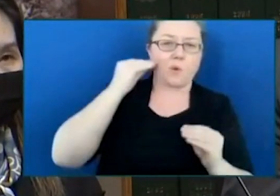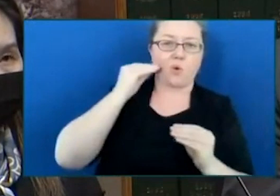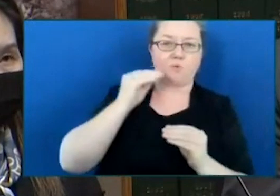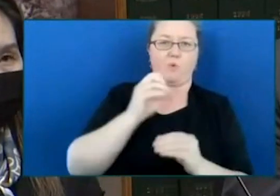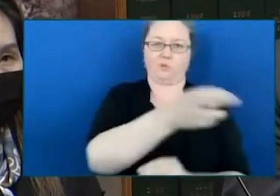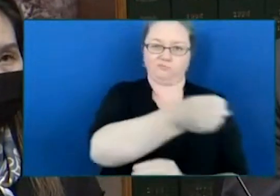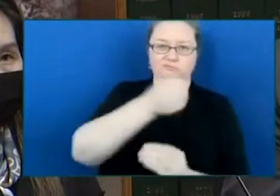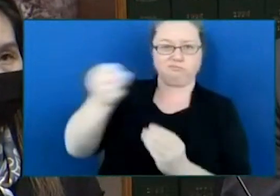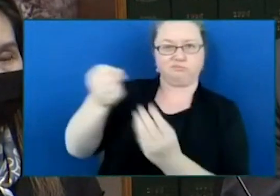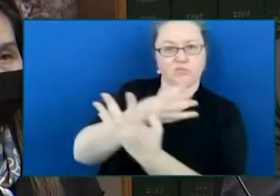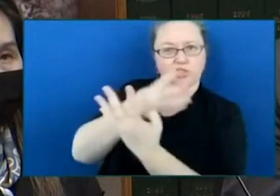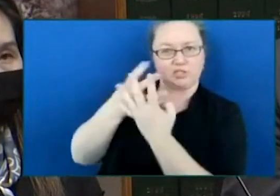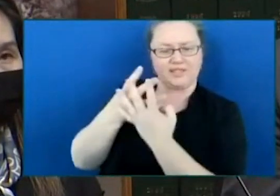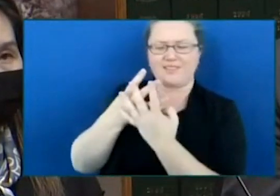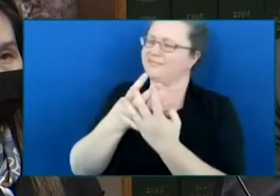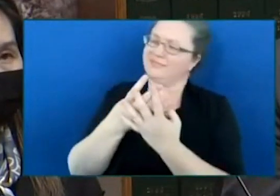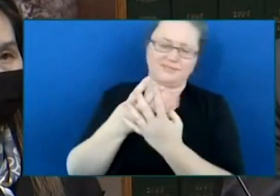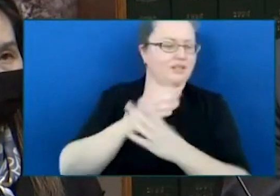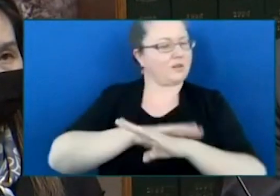with complex care needs.